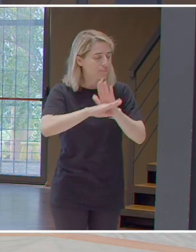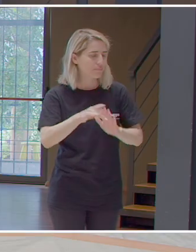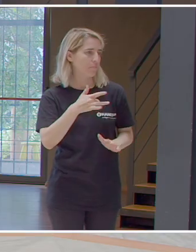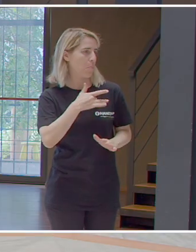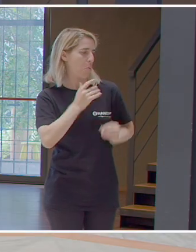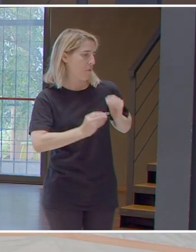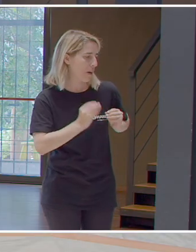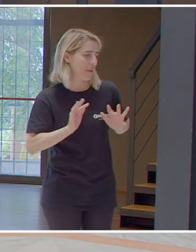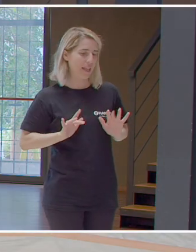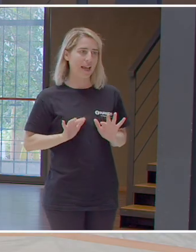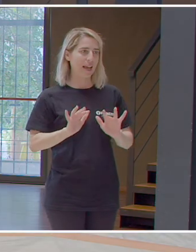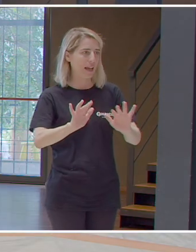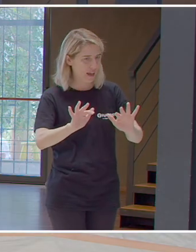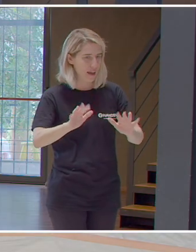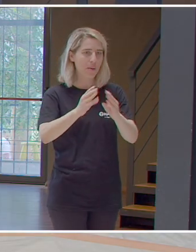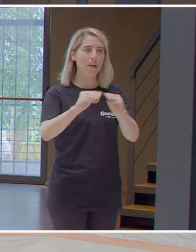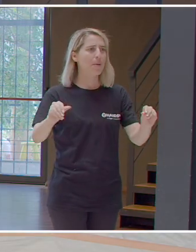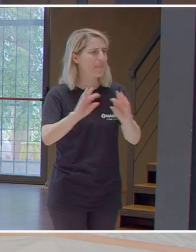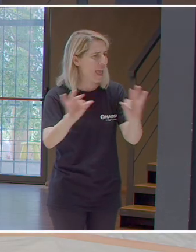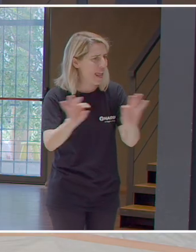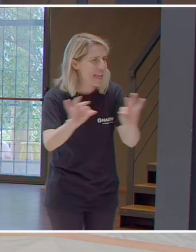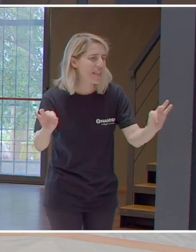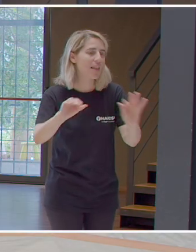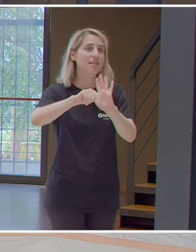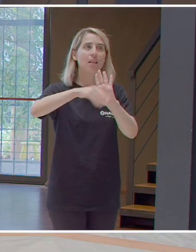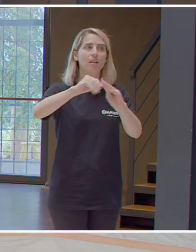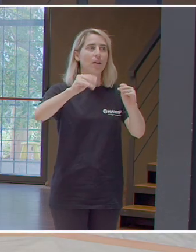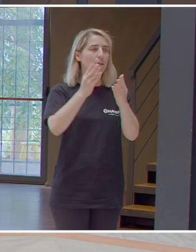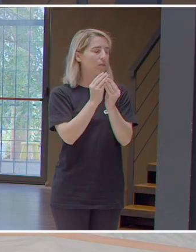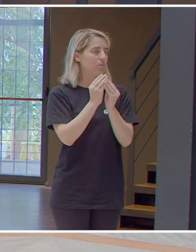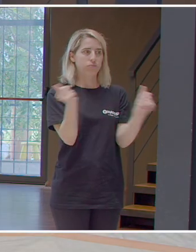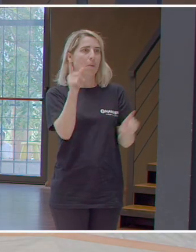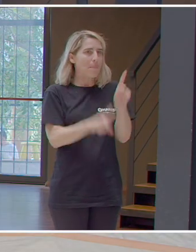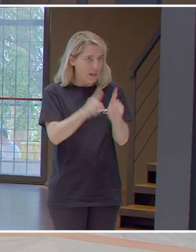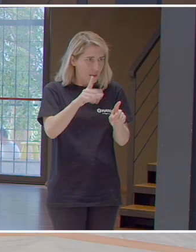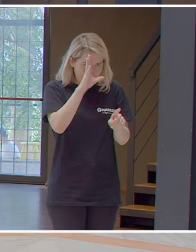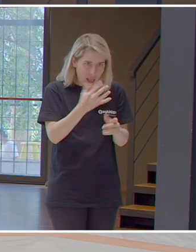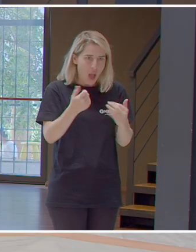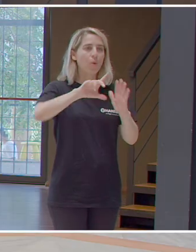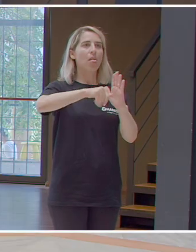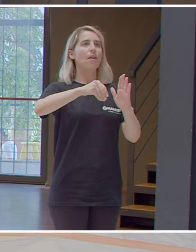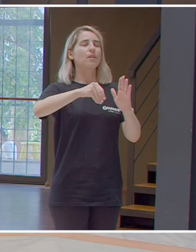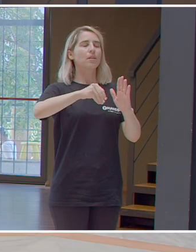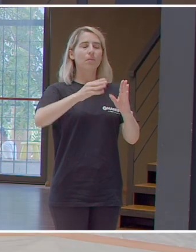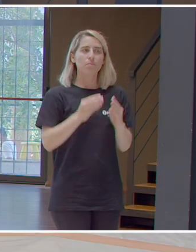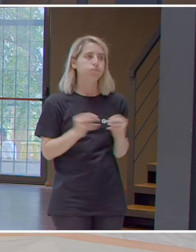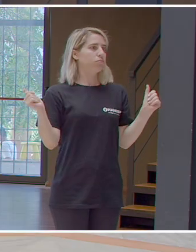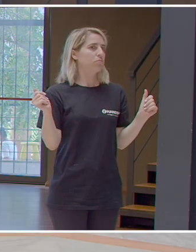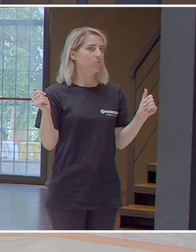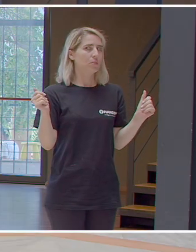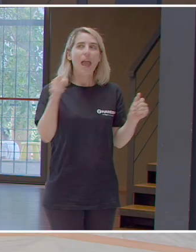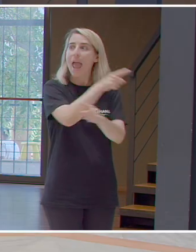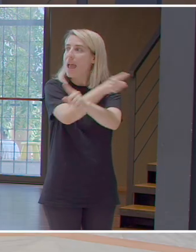disease, cancer risk drops with fiber, diabetes disappears in some patients. It's up to you.